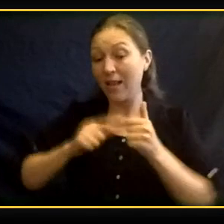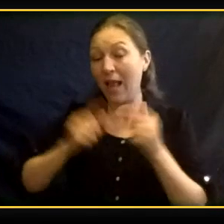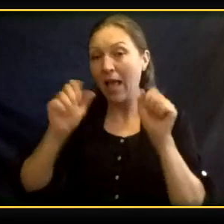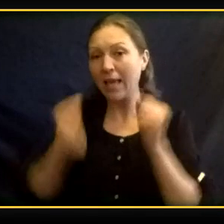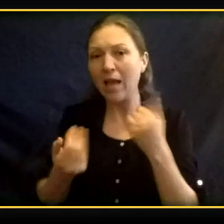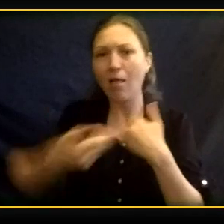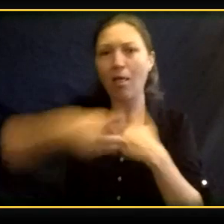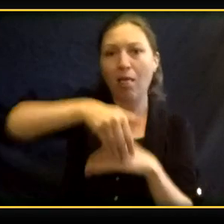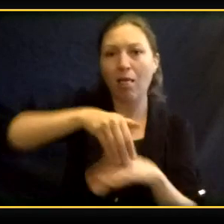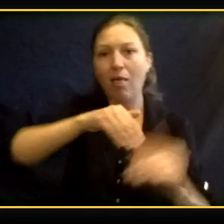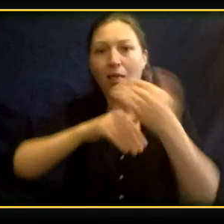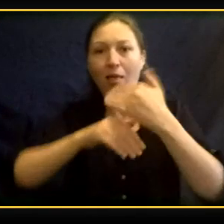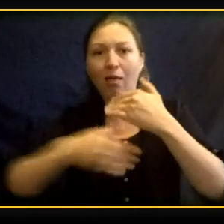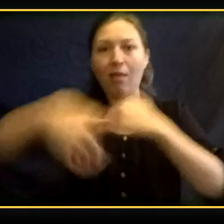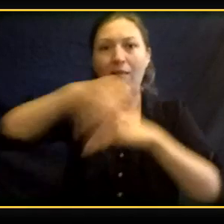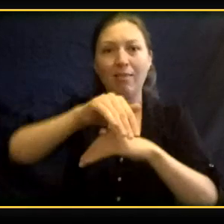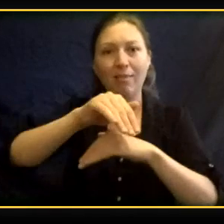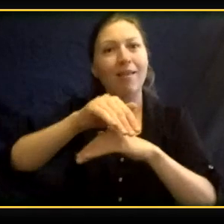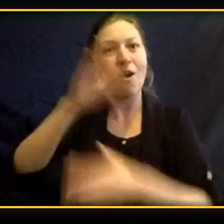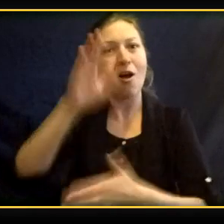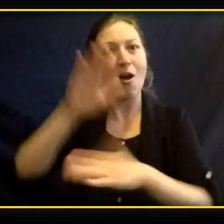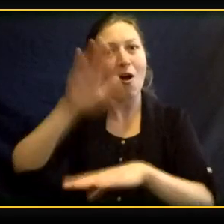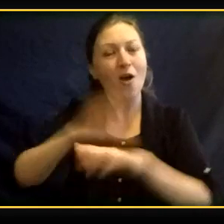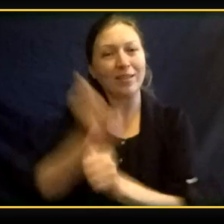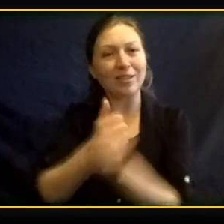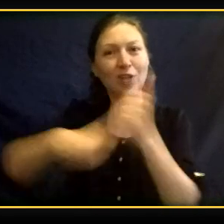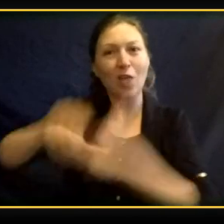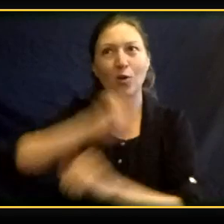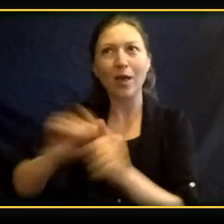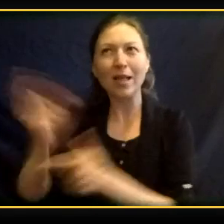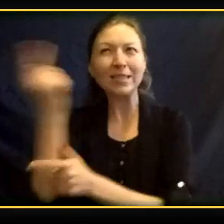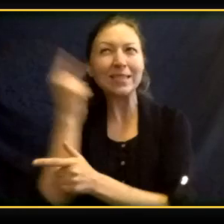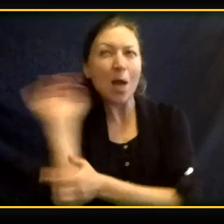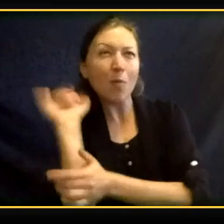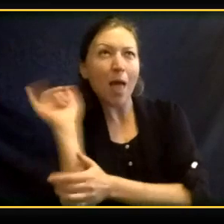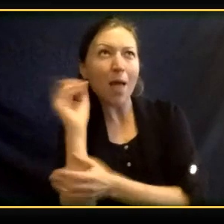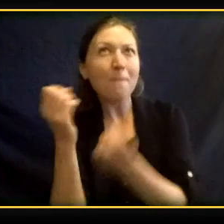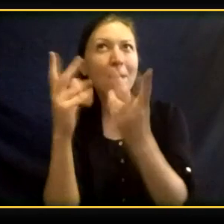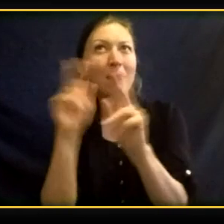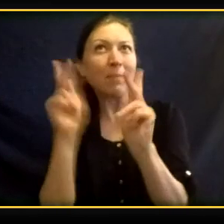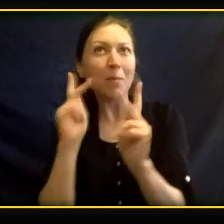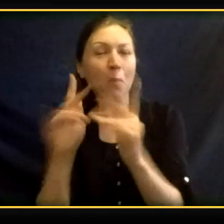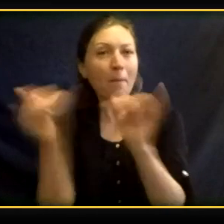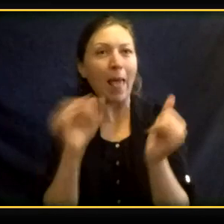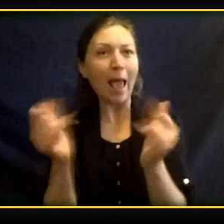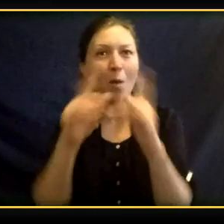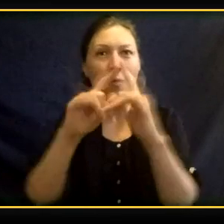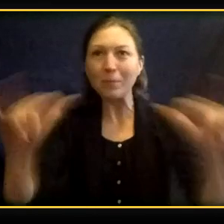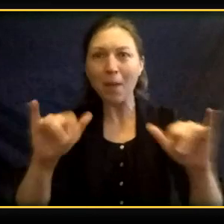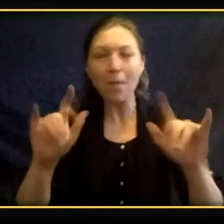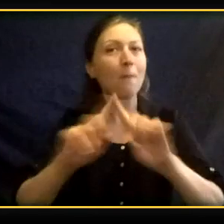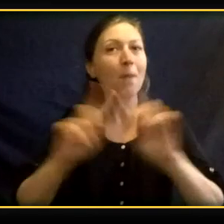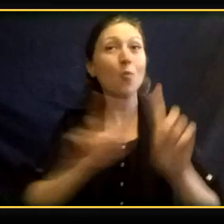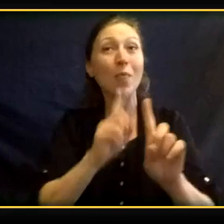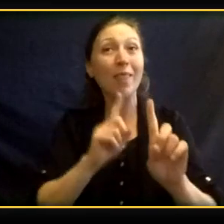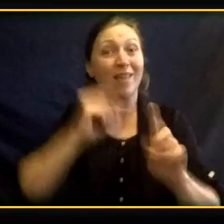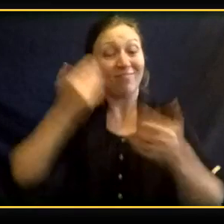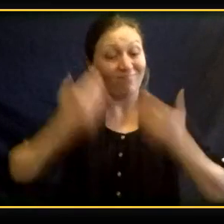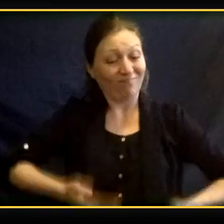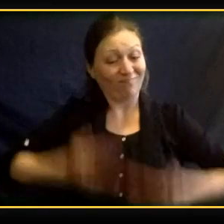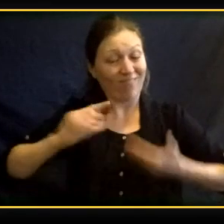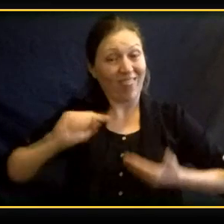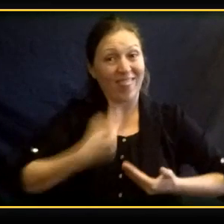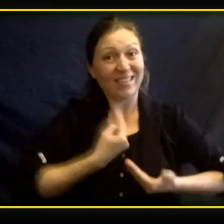sound like there are many of me playing, even though it really is just one violinist. The theme